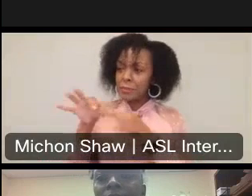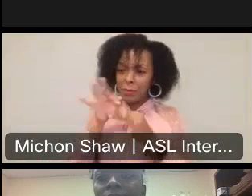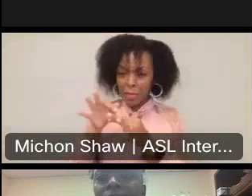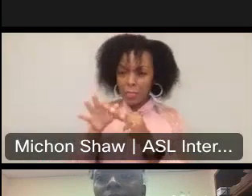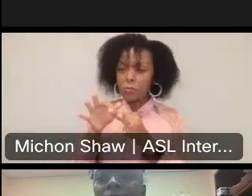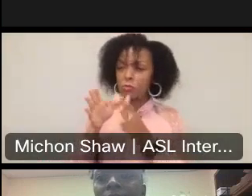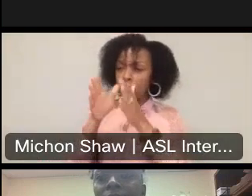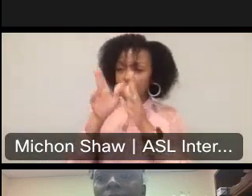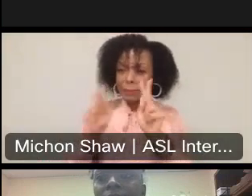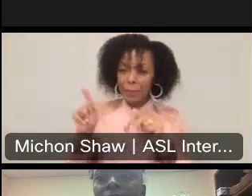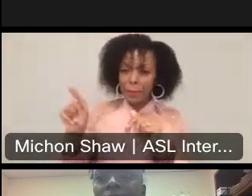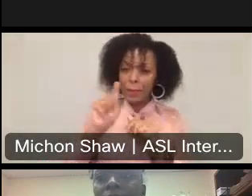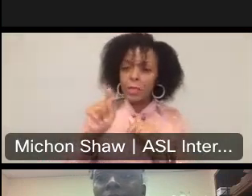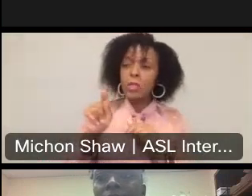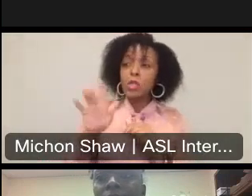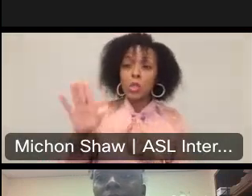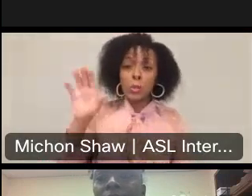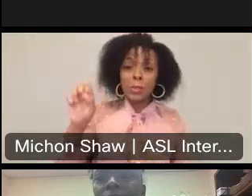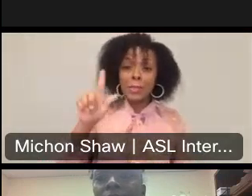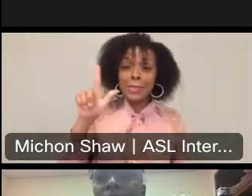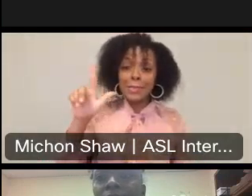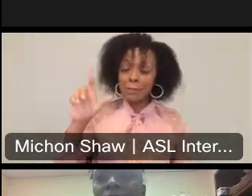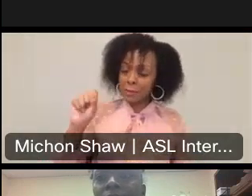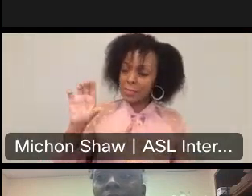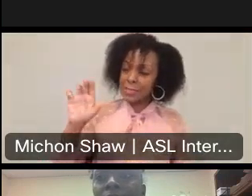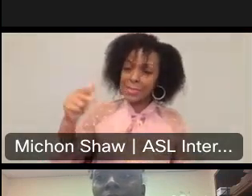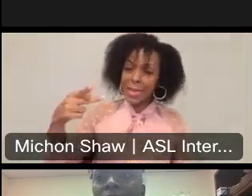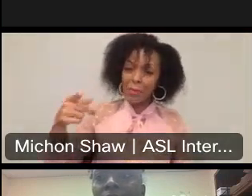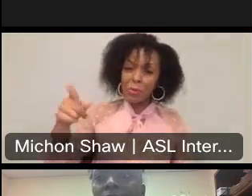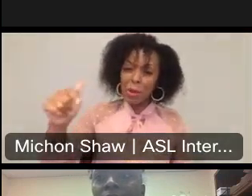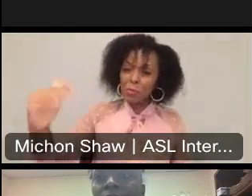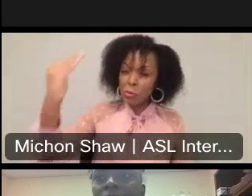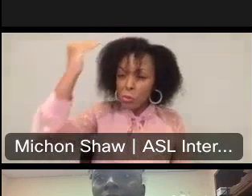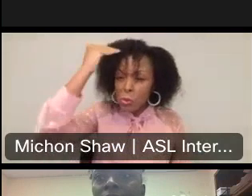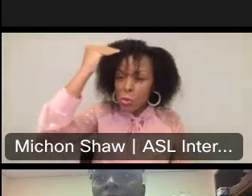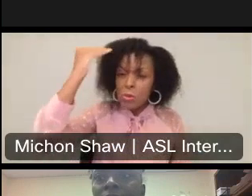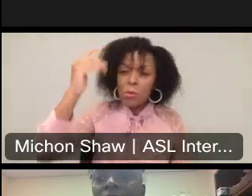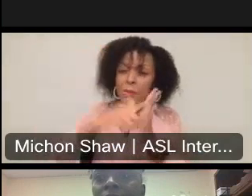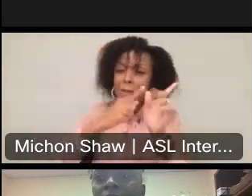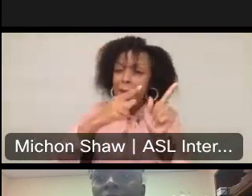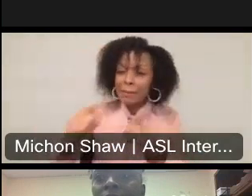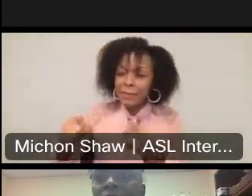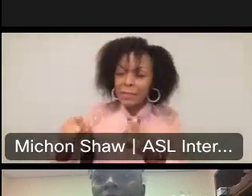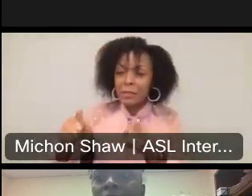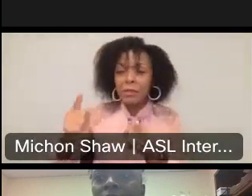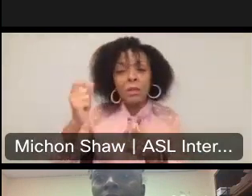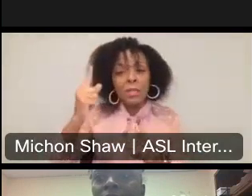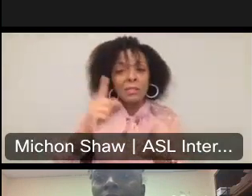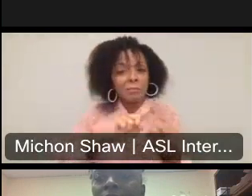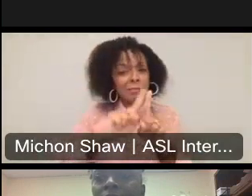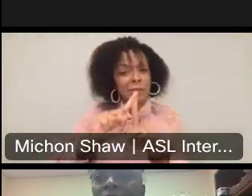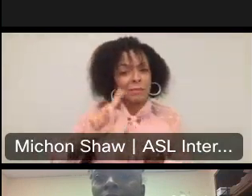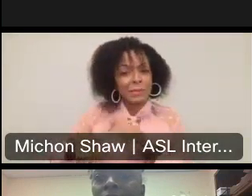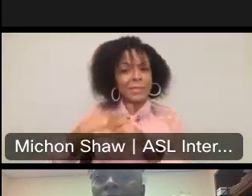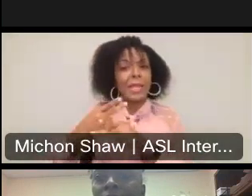kinds of scalp conditions, and there's a lot of dryness, there's